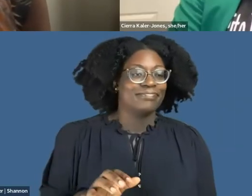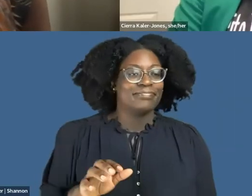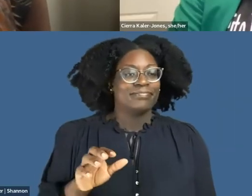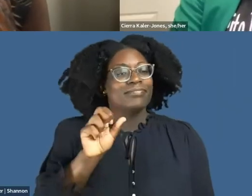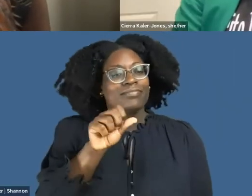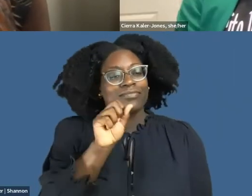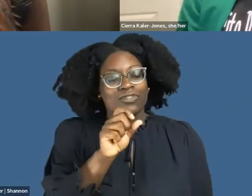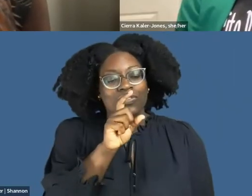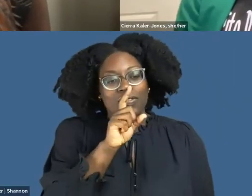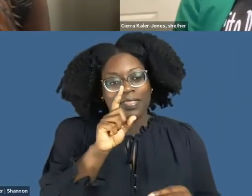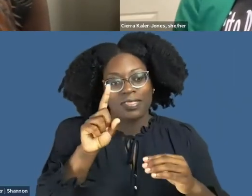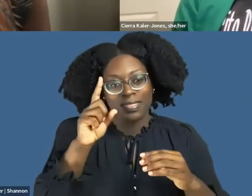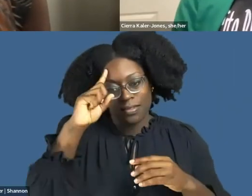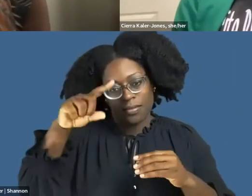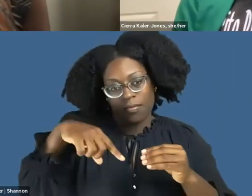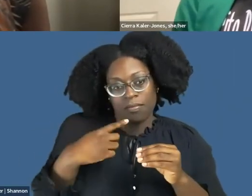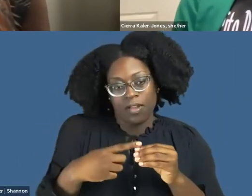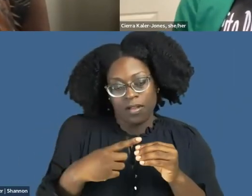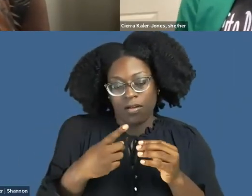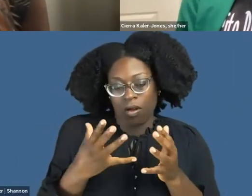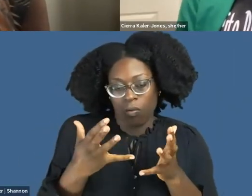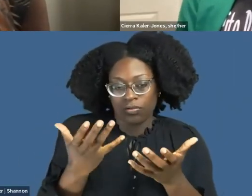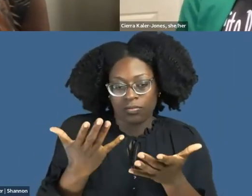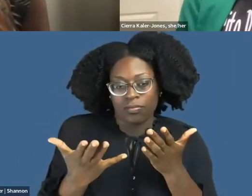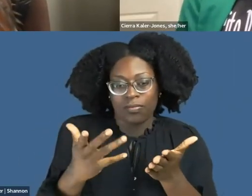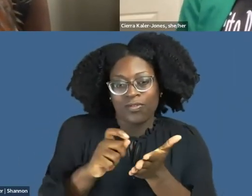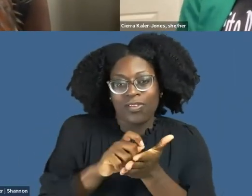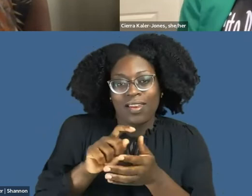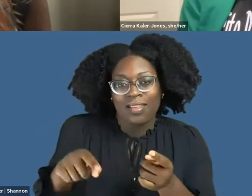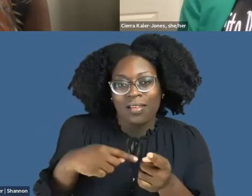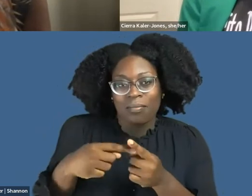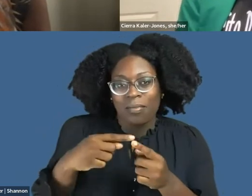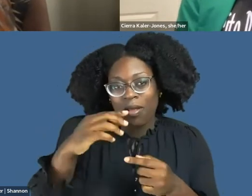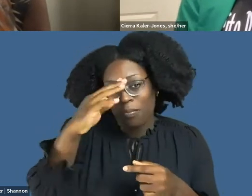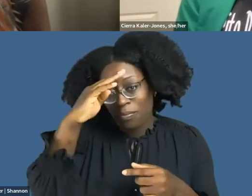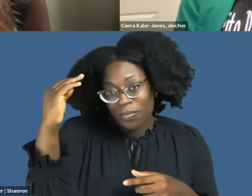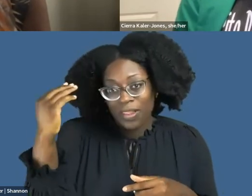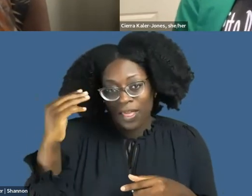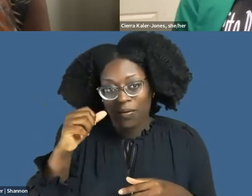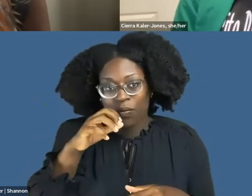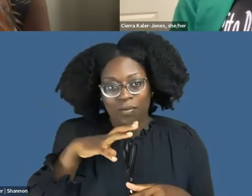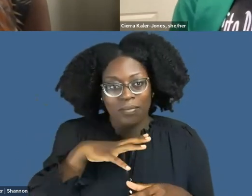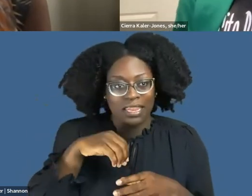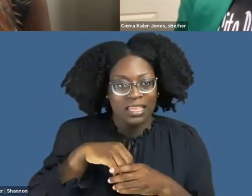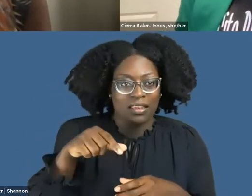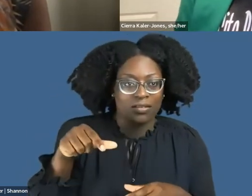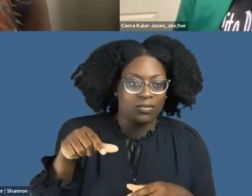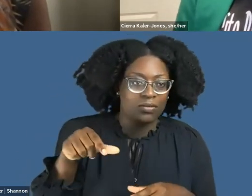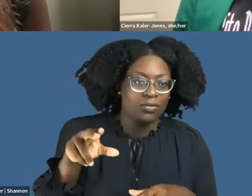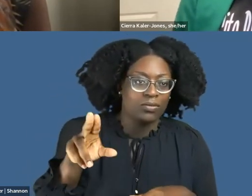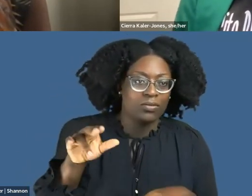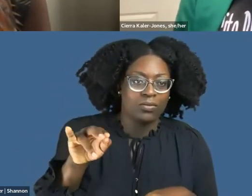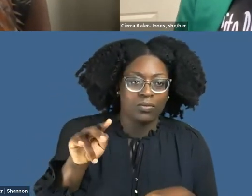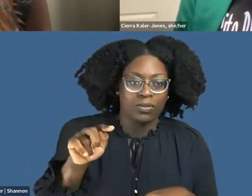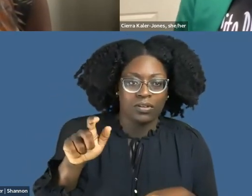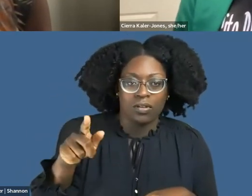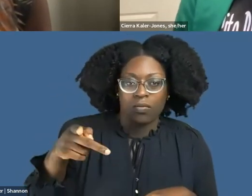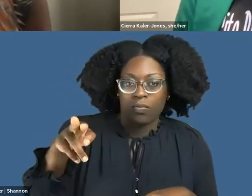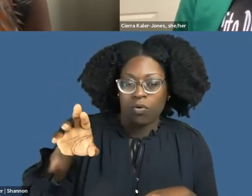going. I'm thinking about writing about Black women in COINTELPRO next. Through the counterintelligence program or